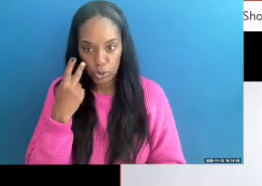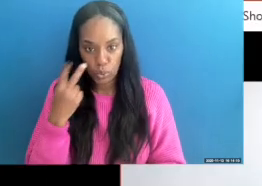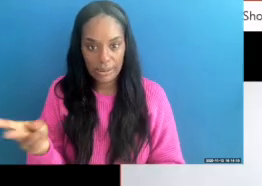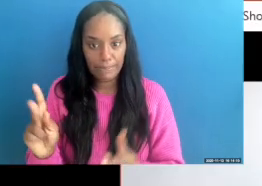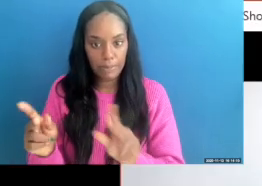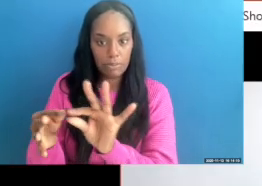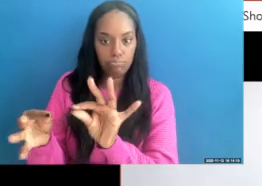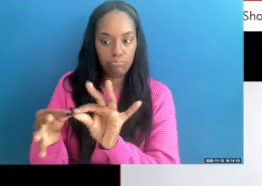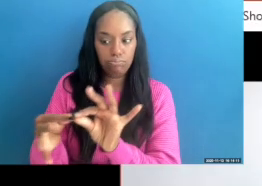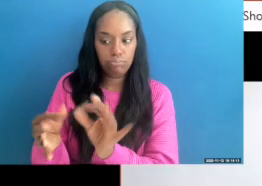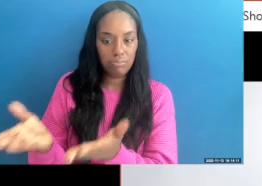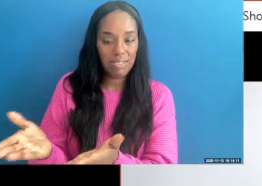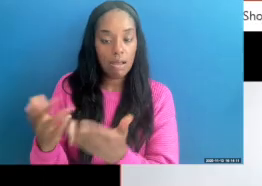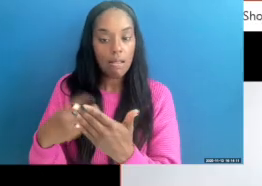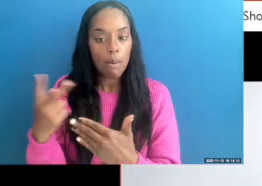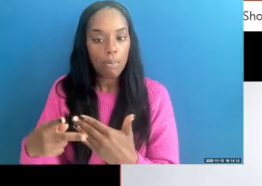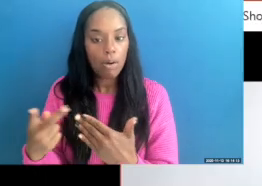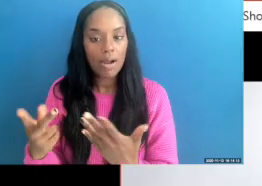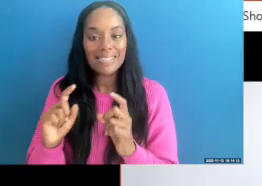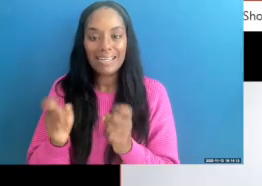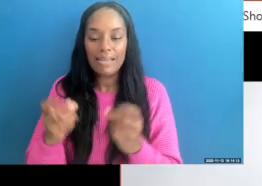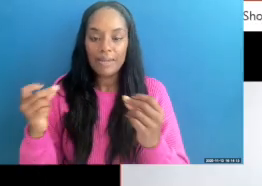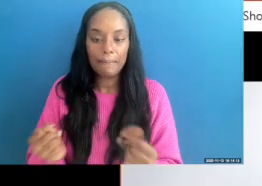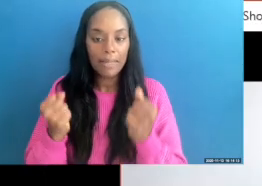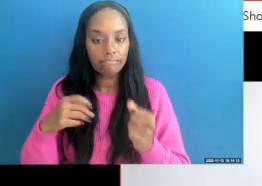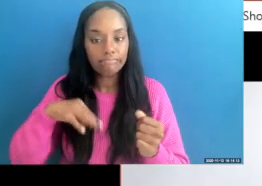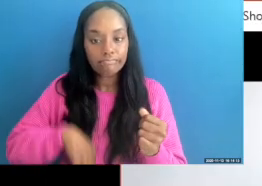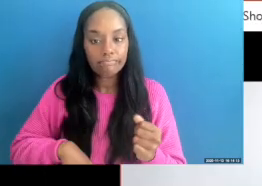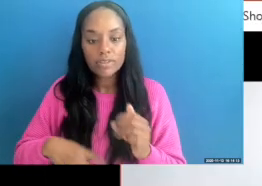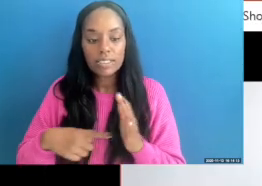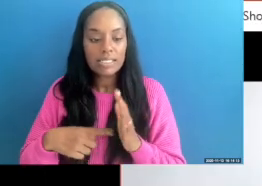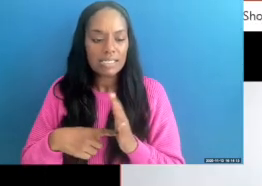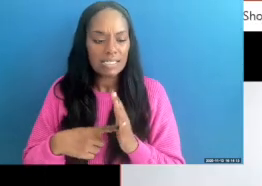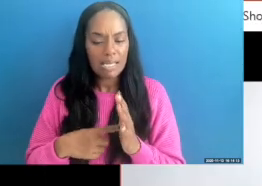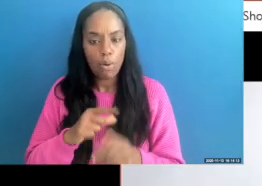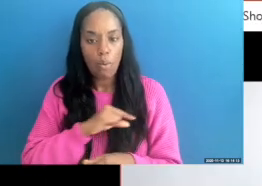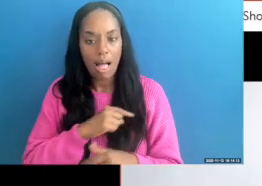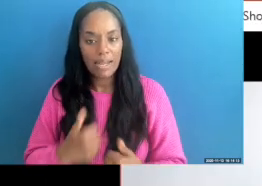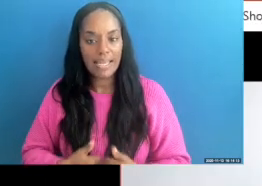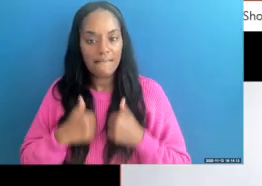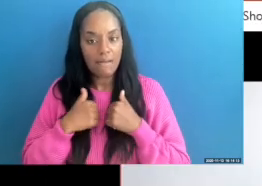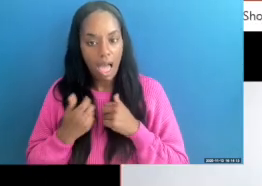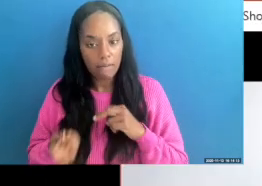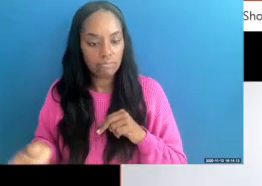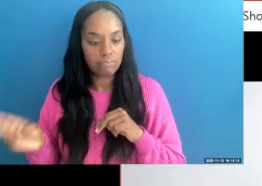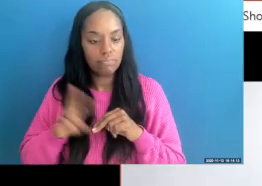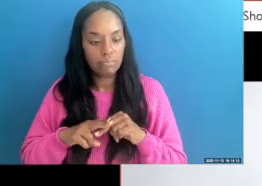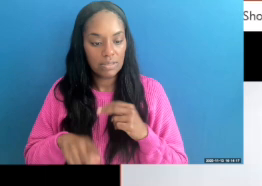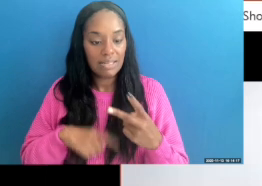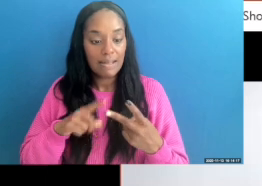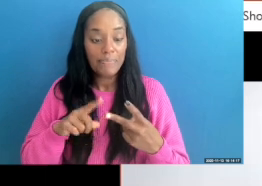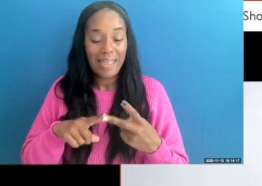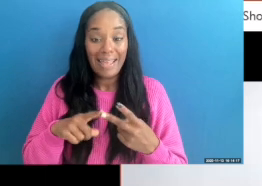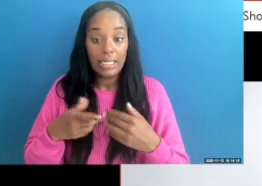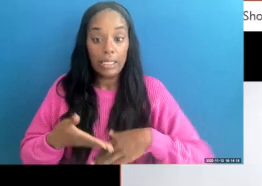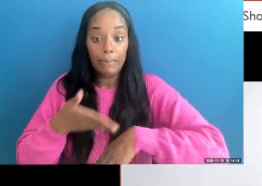in the testimonials shown here, these programs can deliver immediate benefits, such as enhanced quality of life, while also contributing